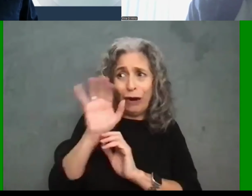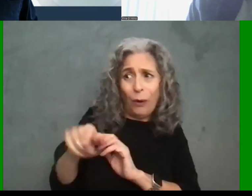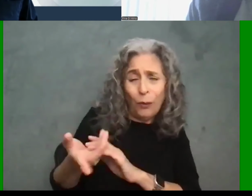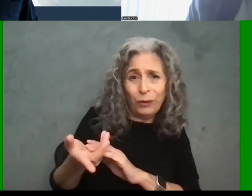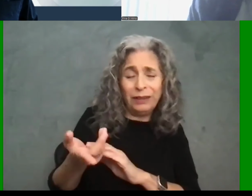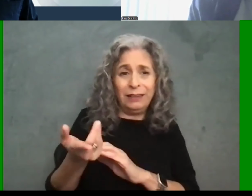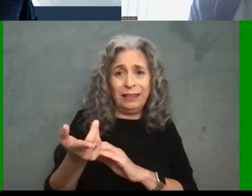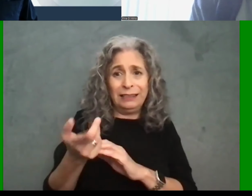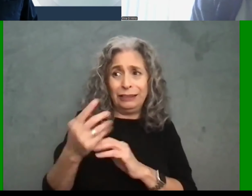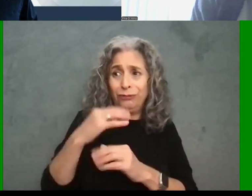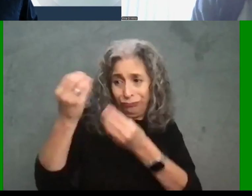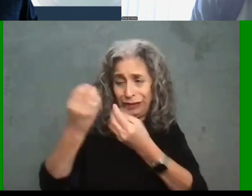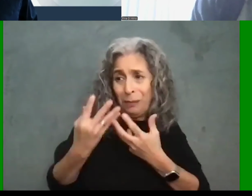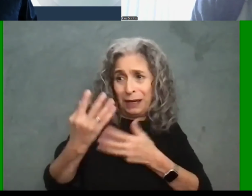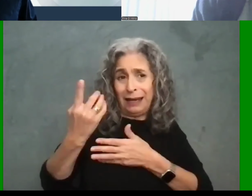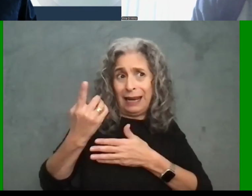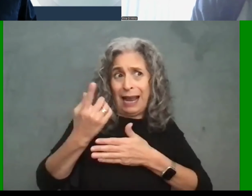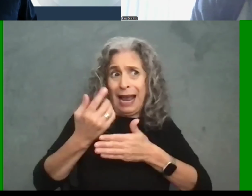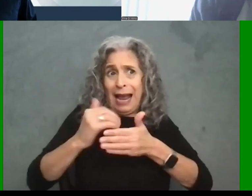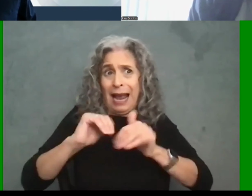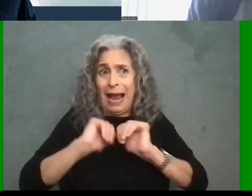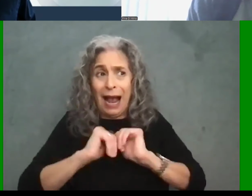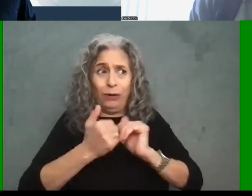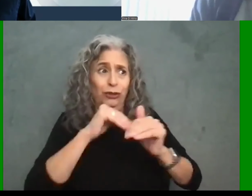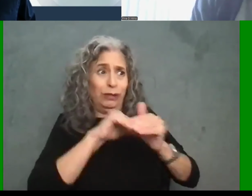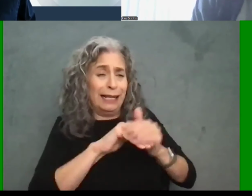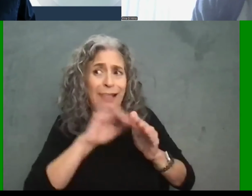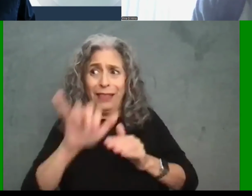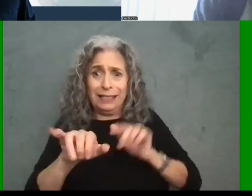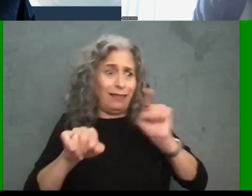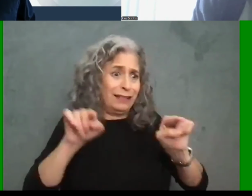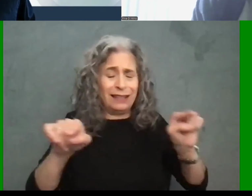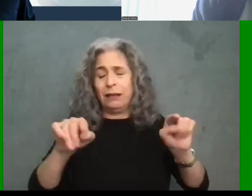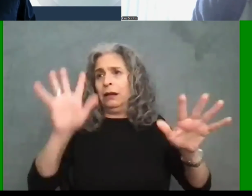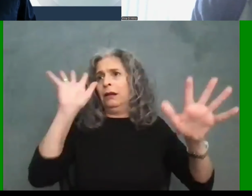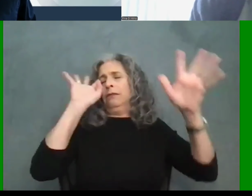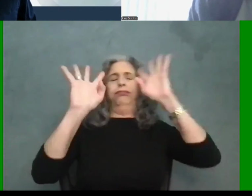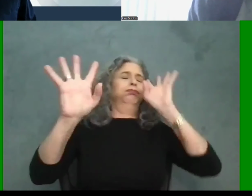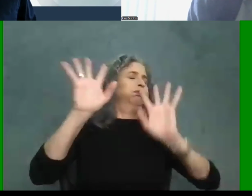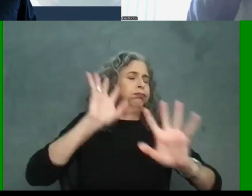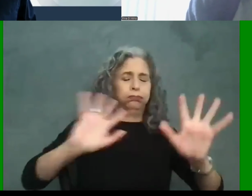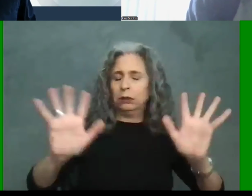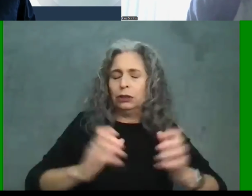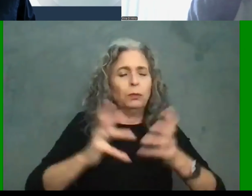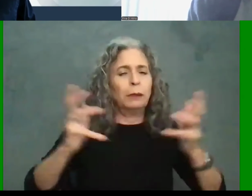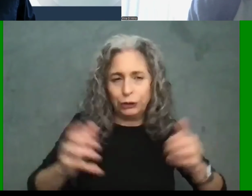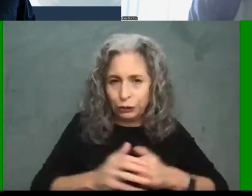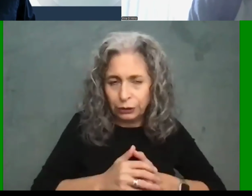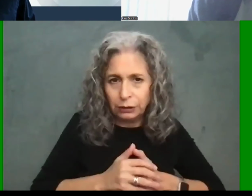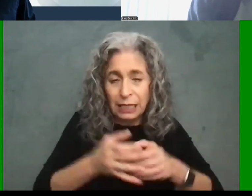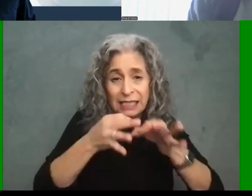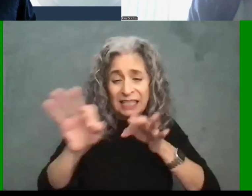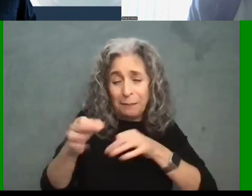to tell me how to, to tell it how to set this and do that becomes quite cumbersome. Simple things